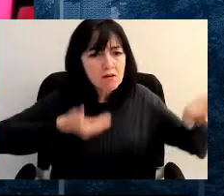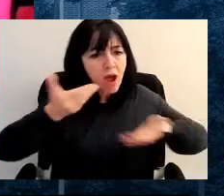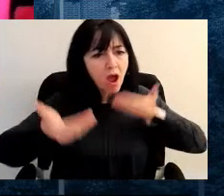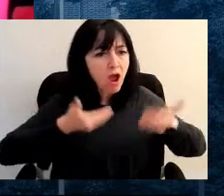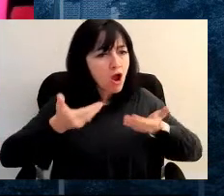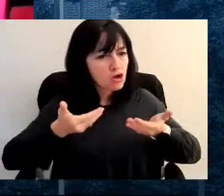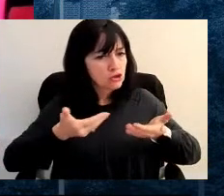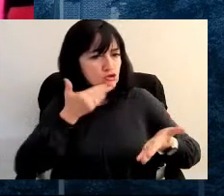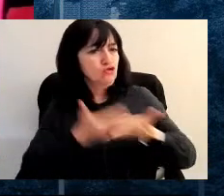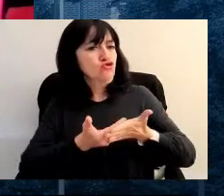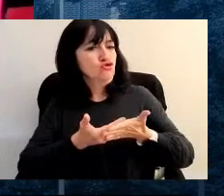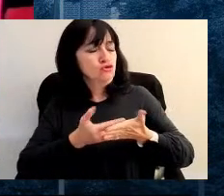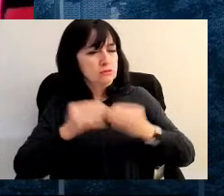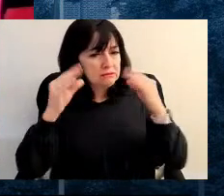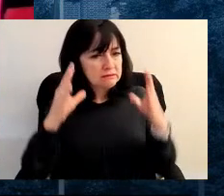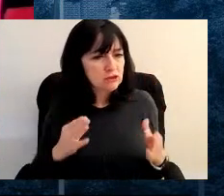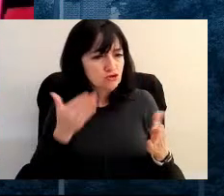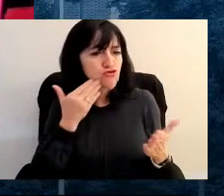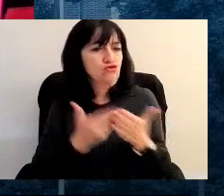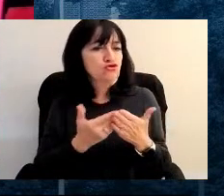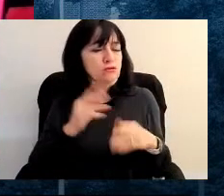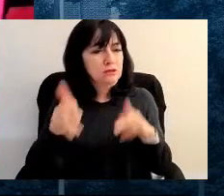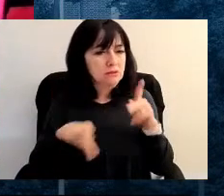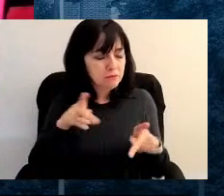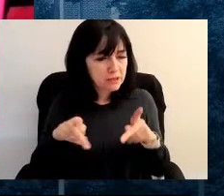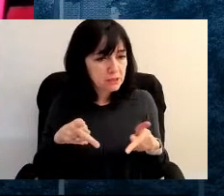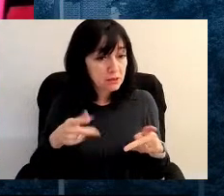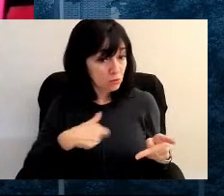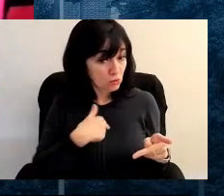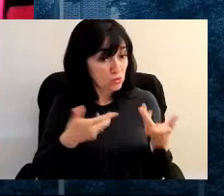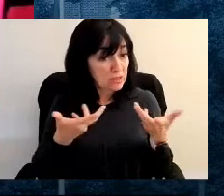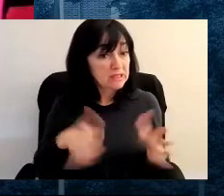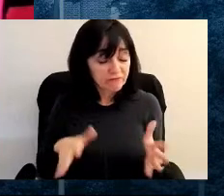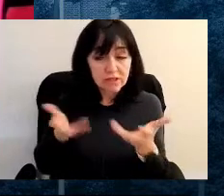HR directors. We've talked with DSEA, who